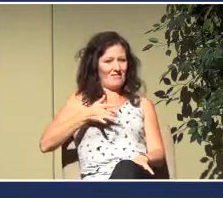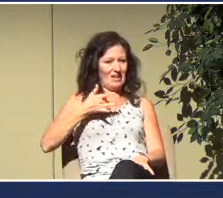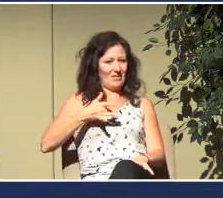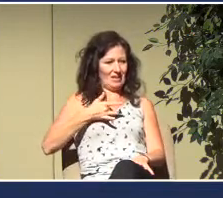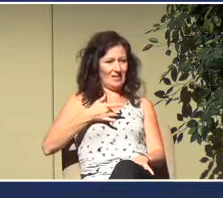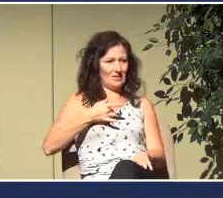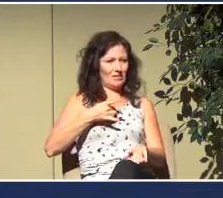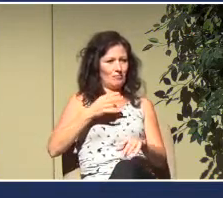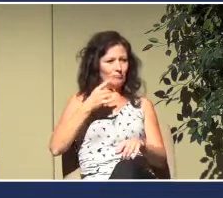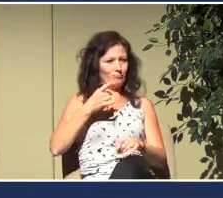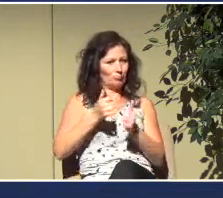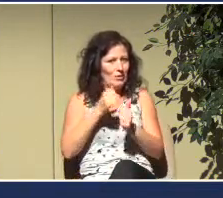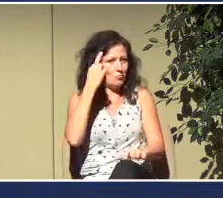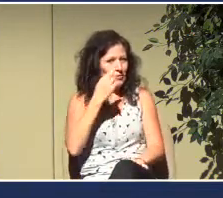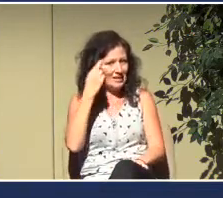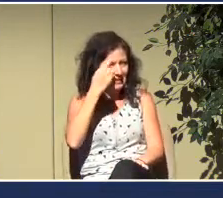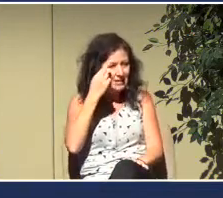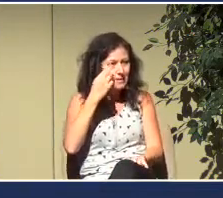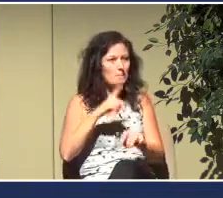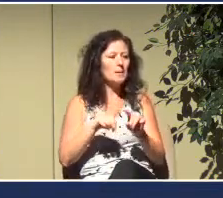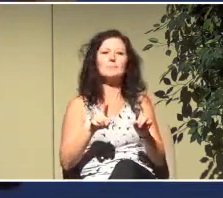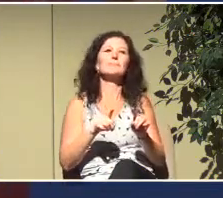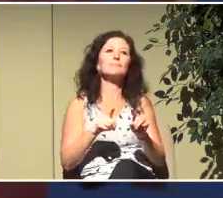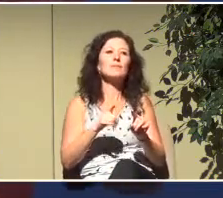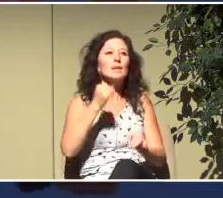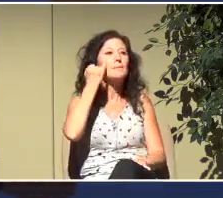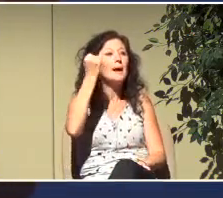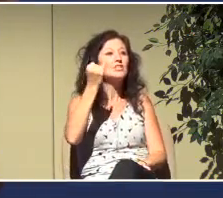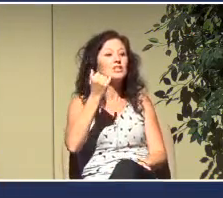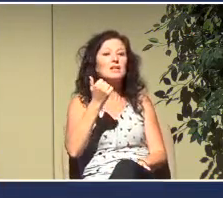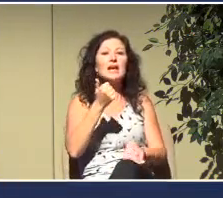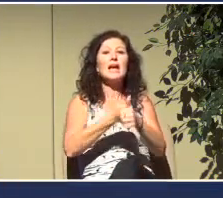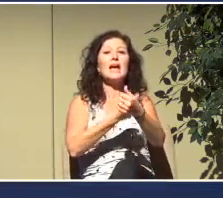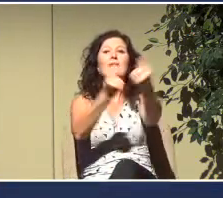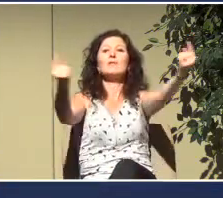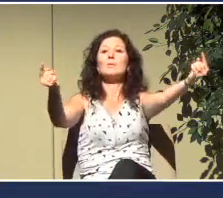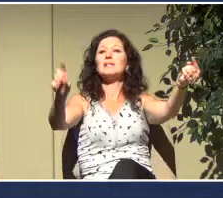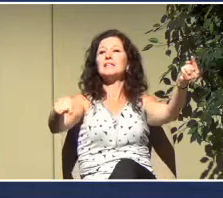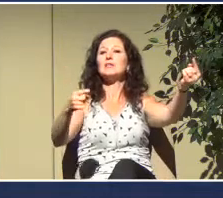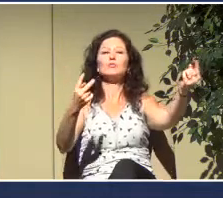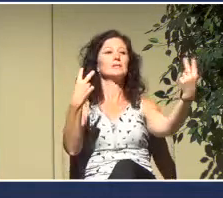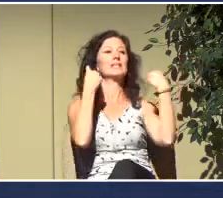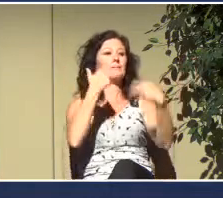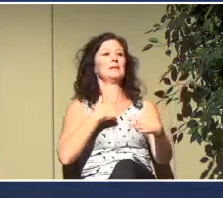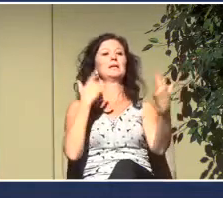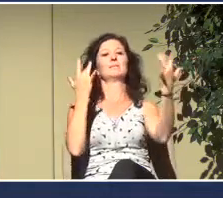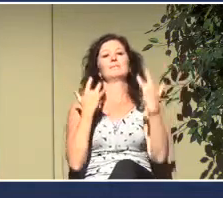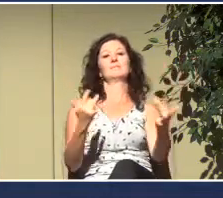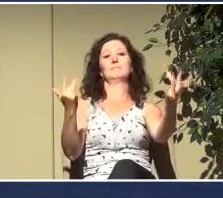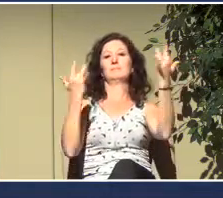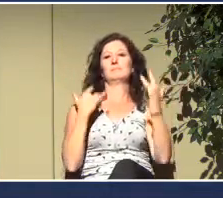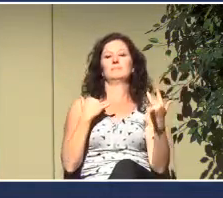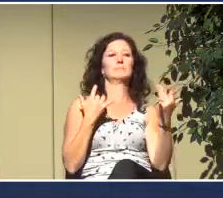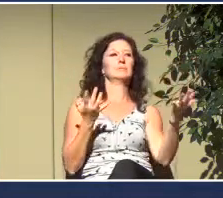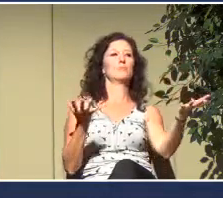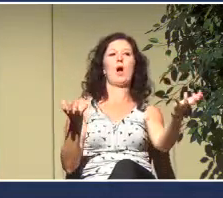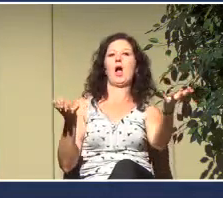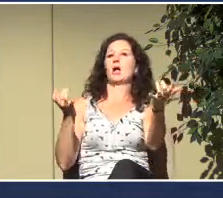But self-pity is where you go, ouch, I'm hurting, to everyone needs to notice, right?